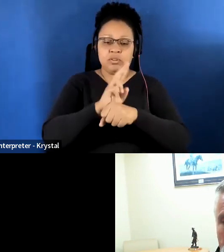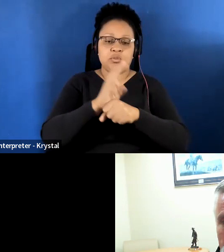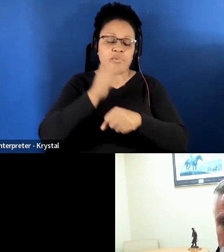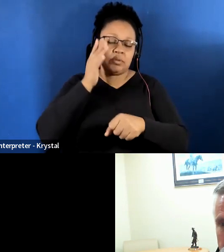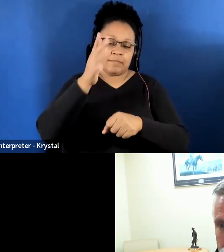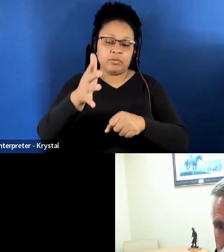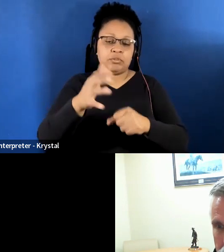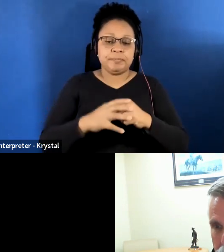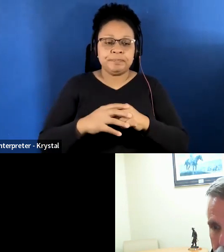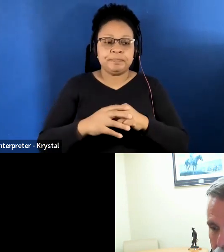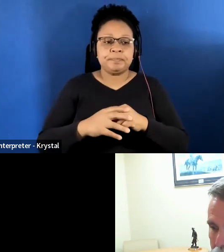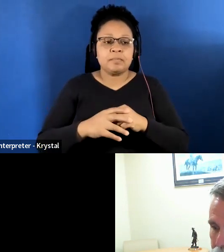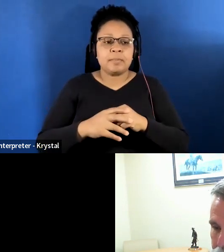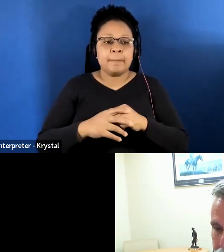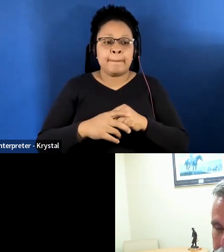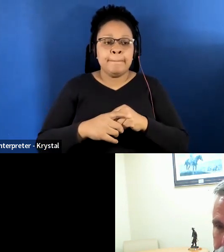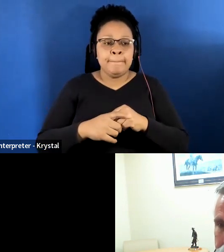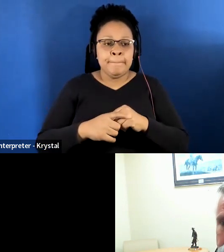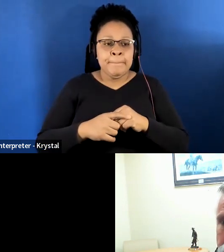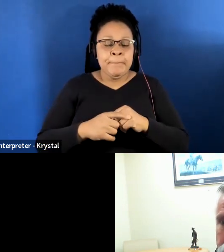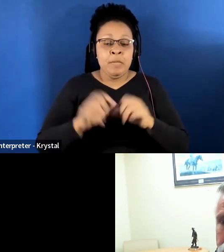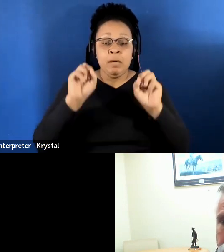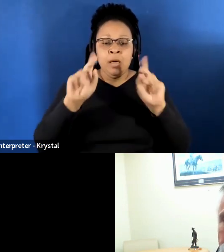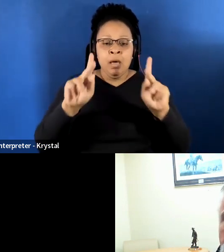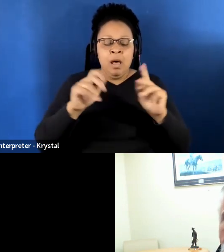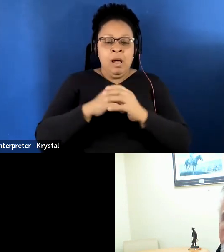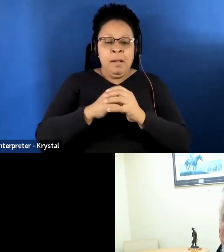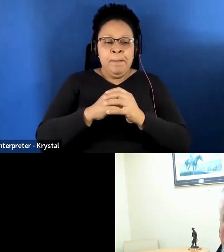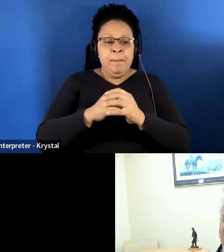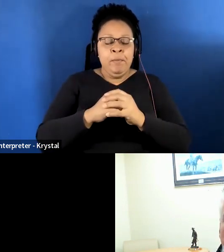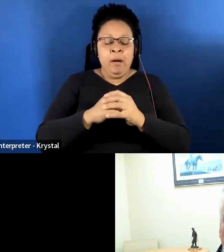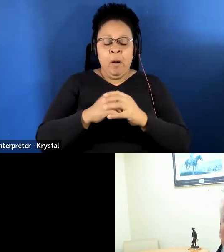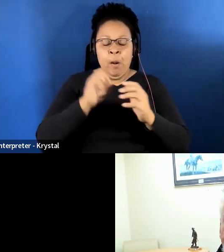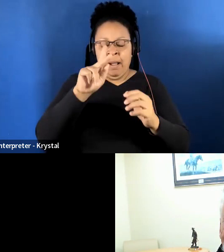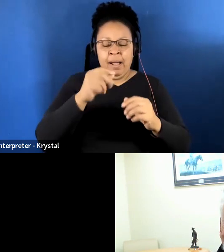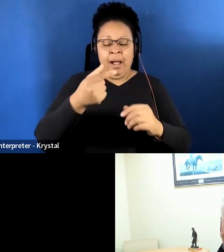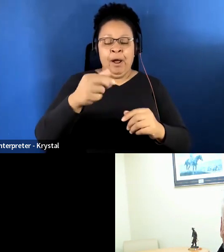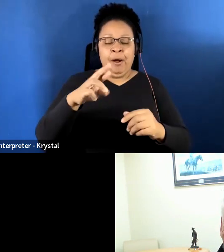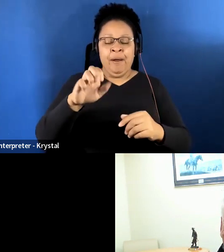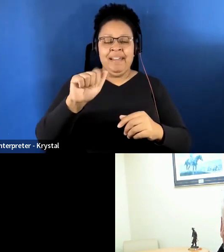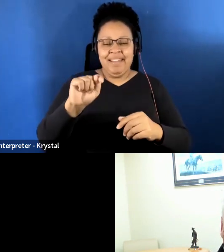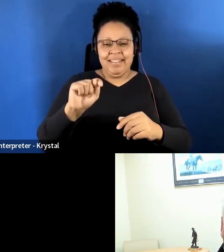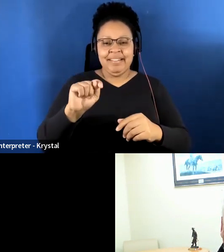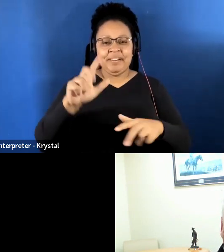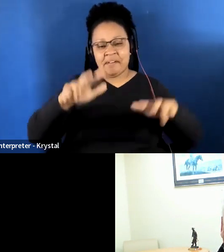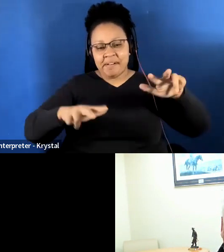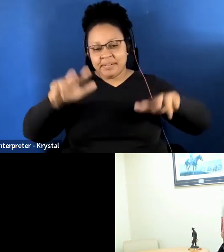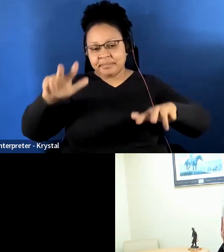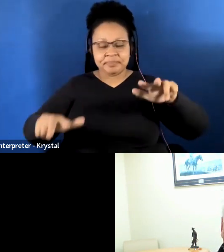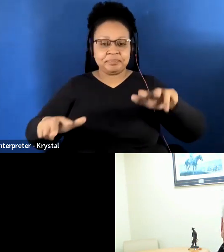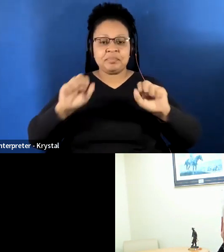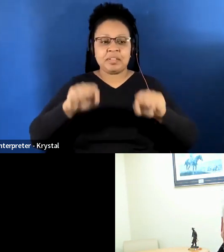well. All right, the great awkward. We can